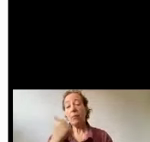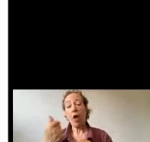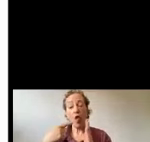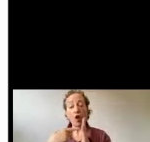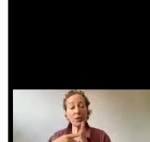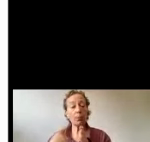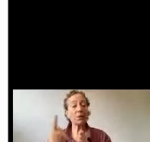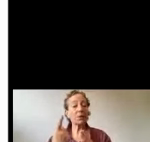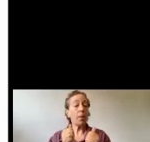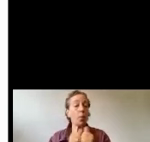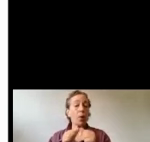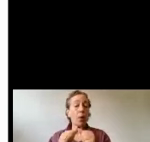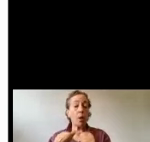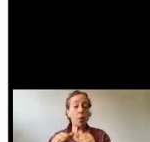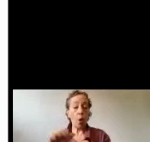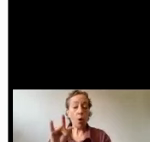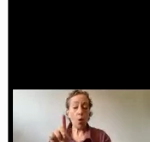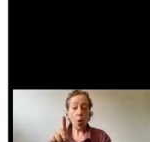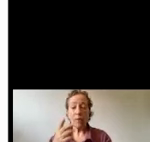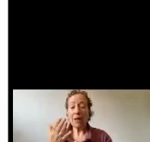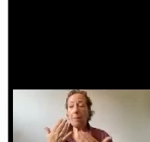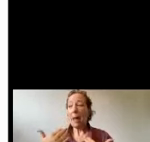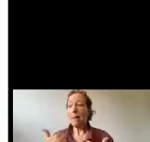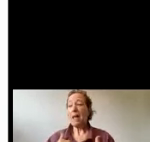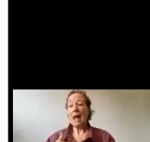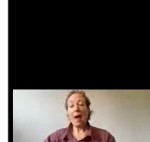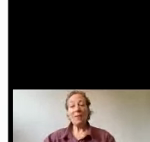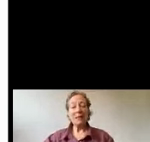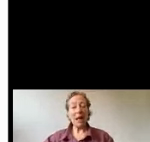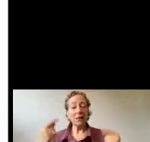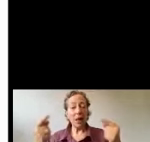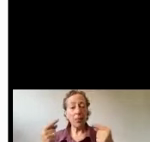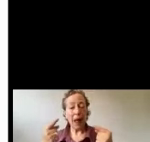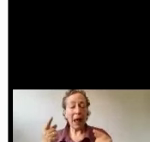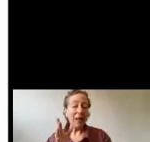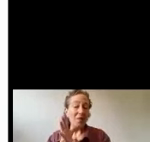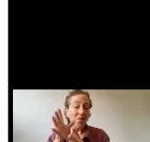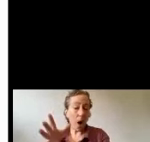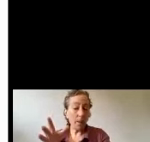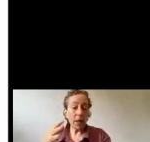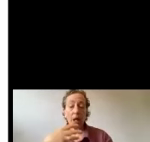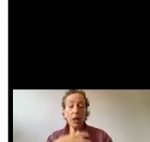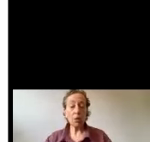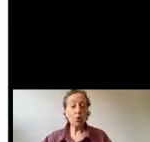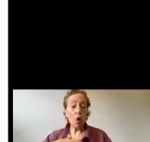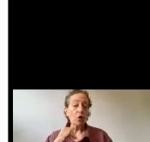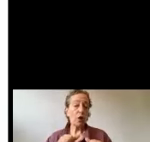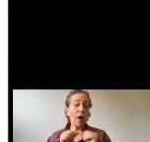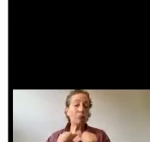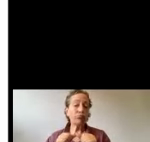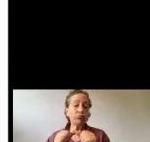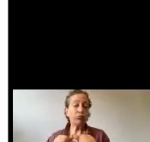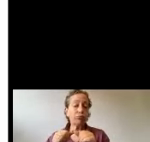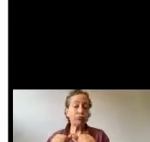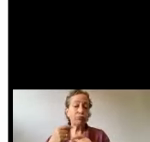with long COVID who has symptoms of intestinal pain, vomiting, and nausea that have lingered for months.